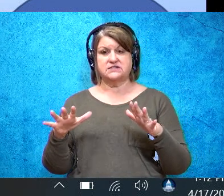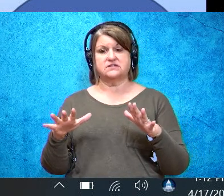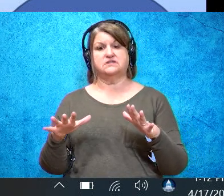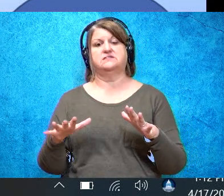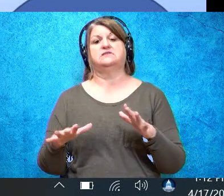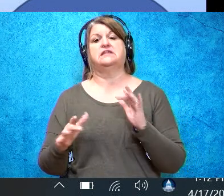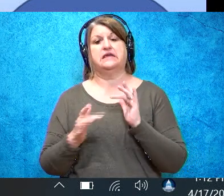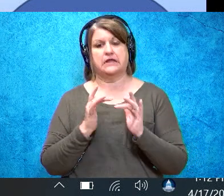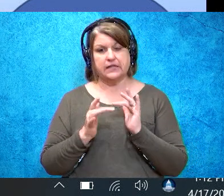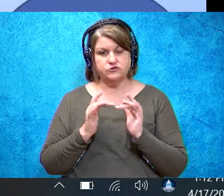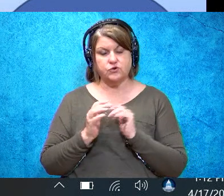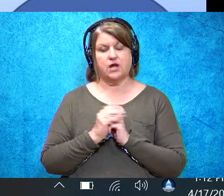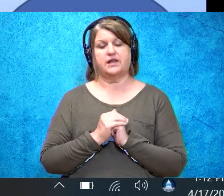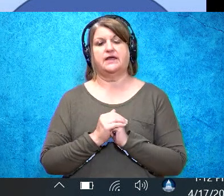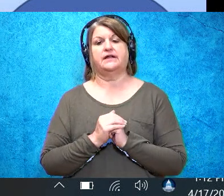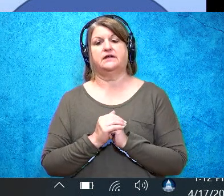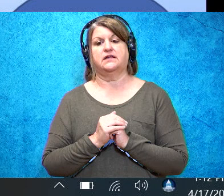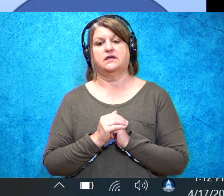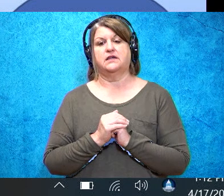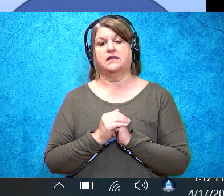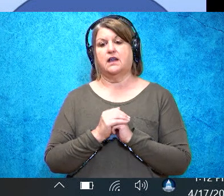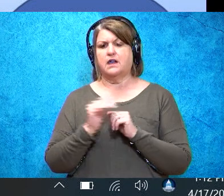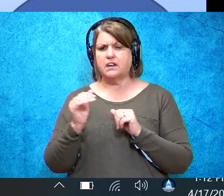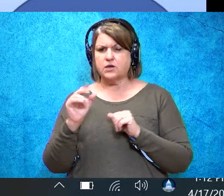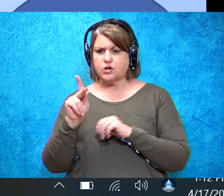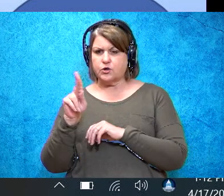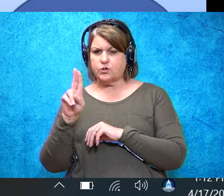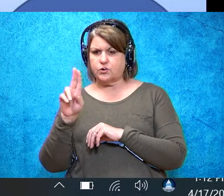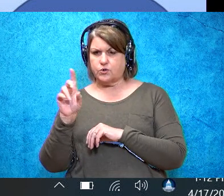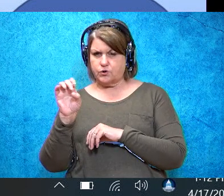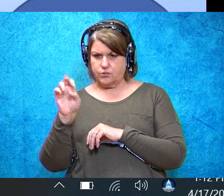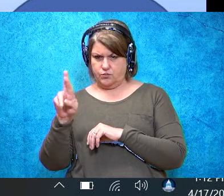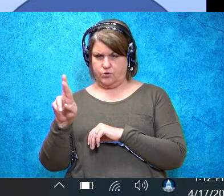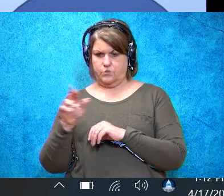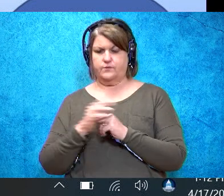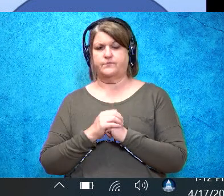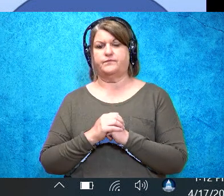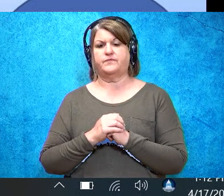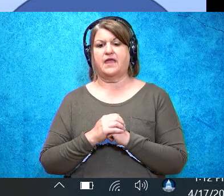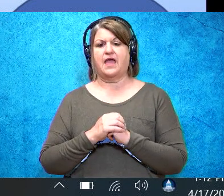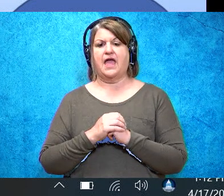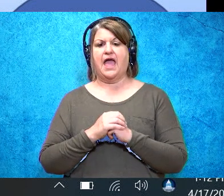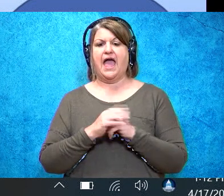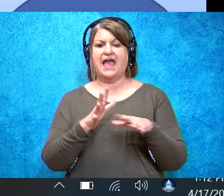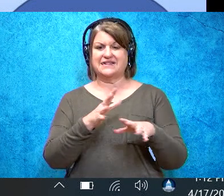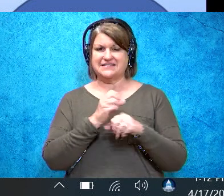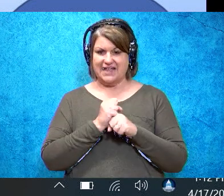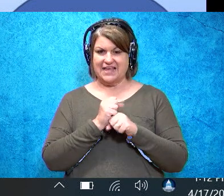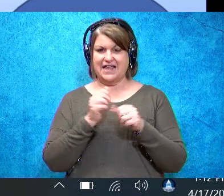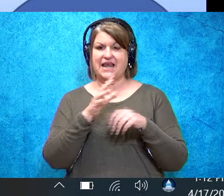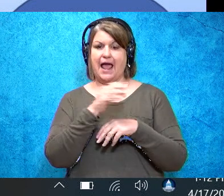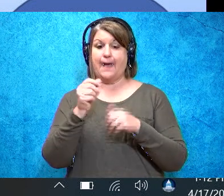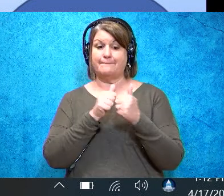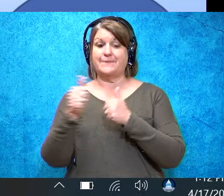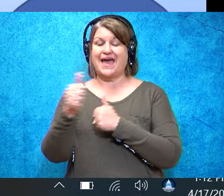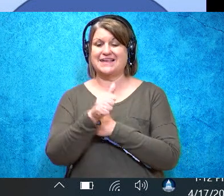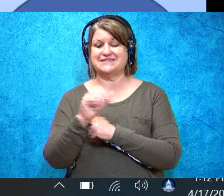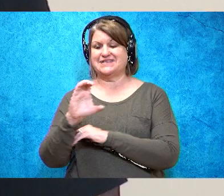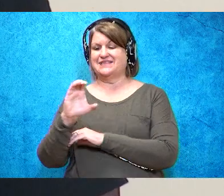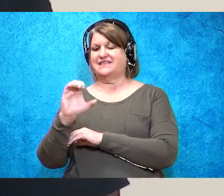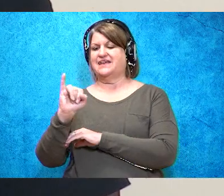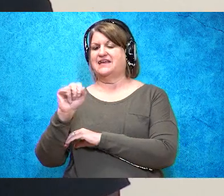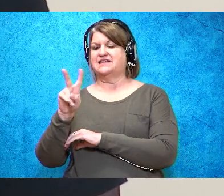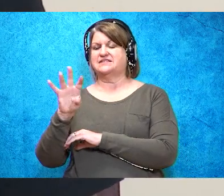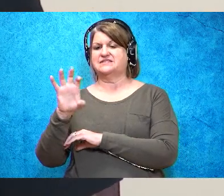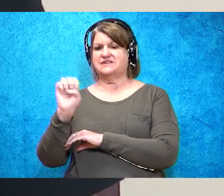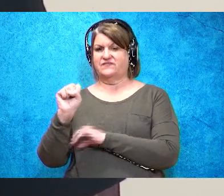within the Cooter system. And finally, taking and passing the civics test. Now, there are 3 things that you